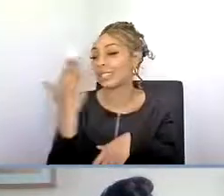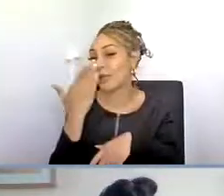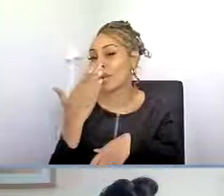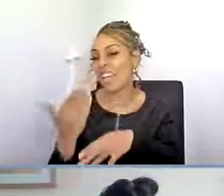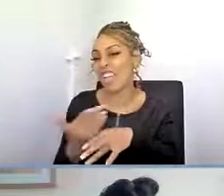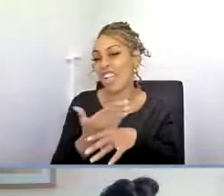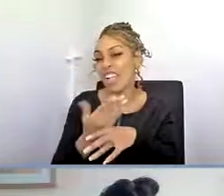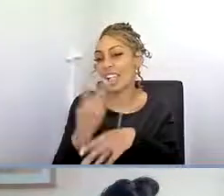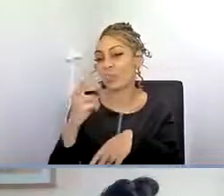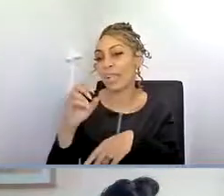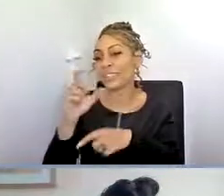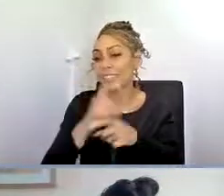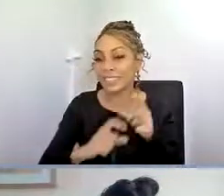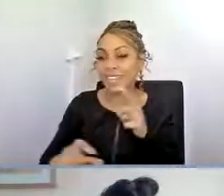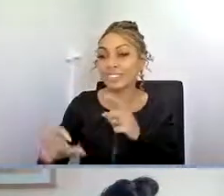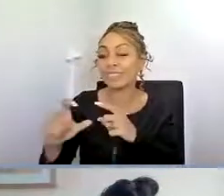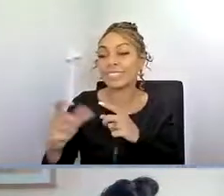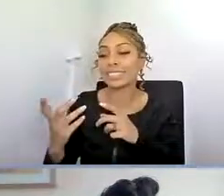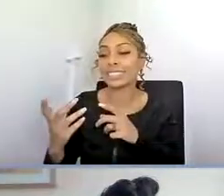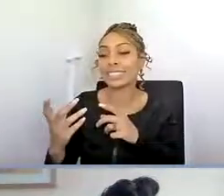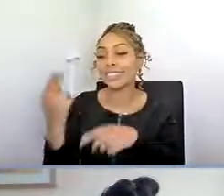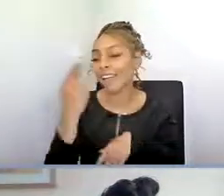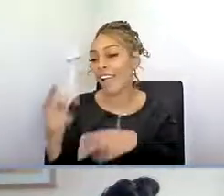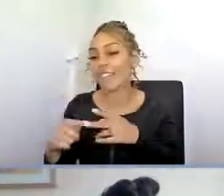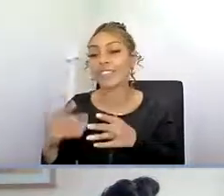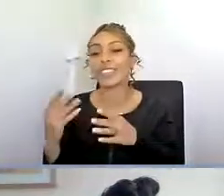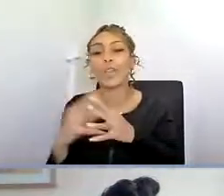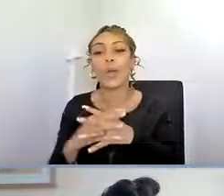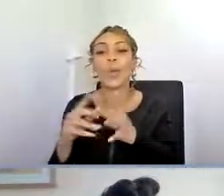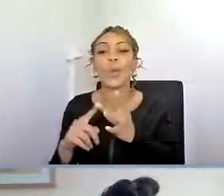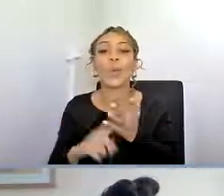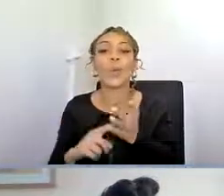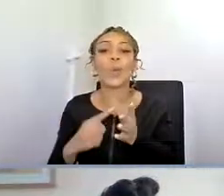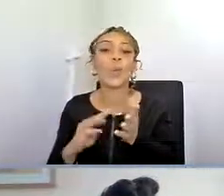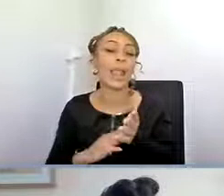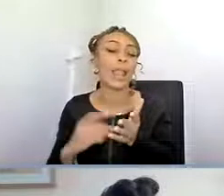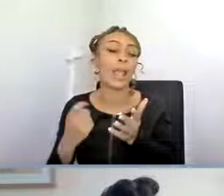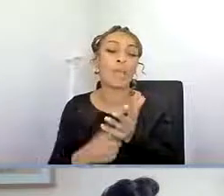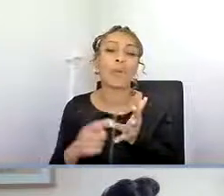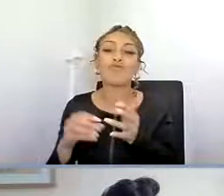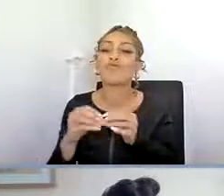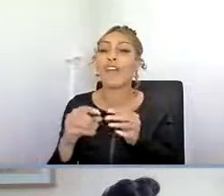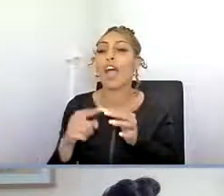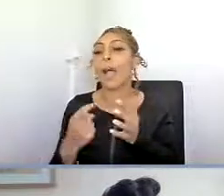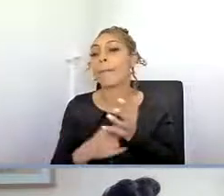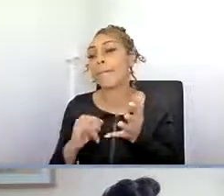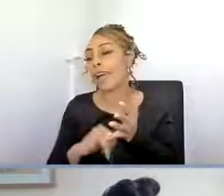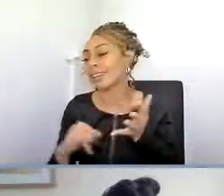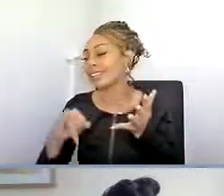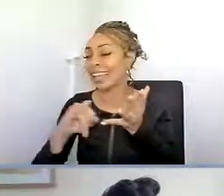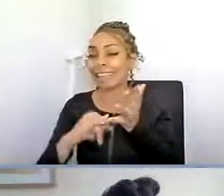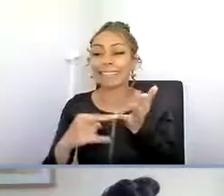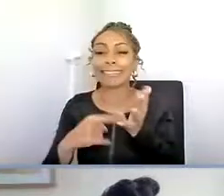And that generation included artists such as William Roberts and Stanley Spencer, David Bomberg,